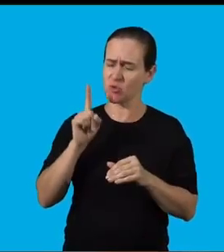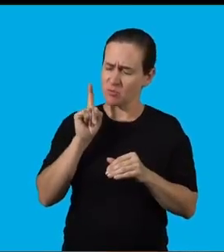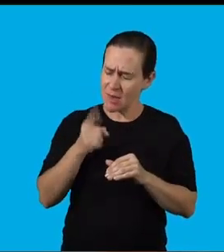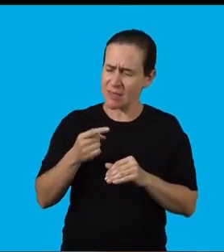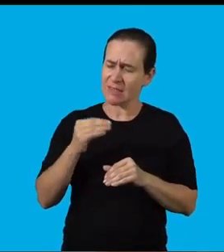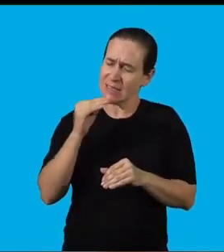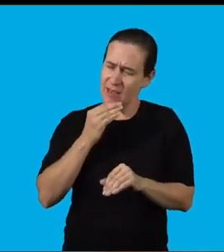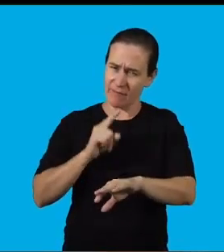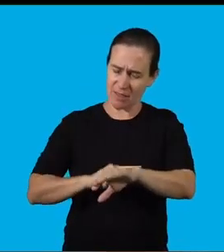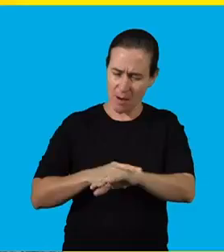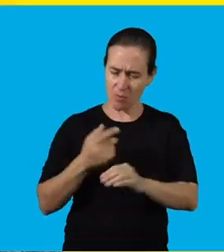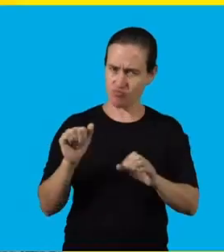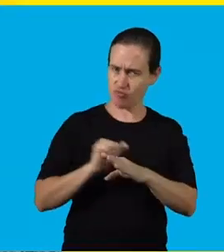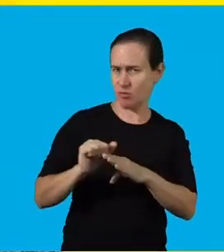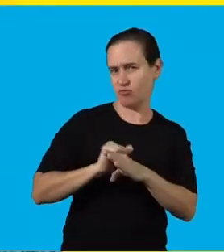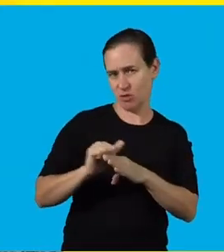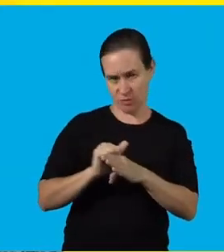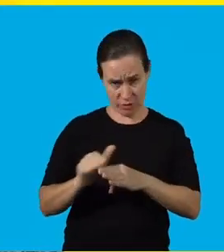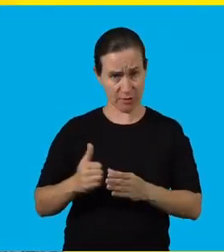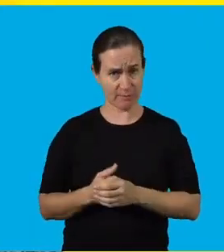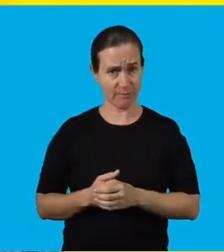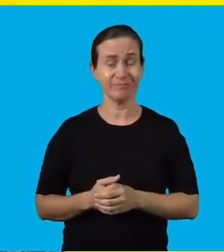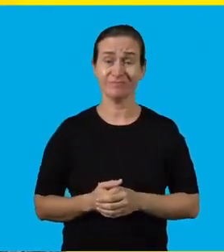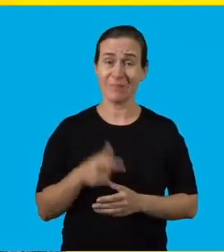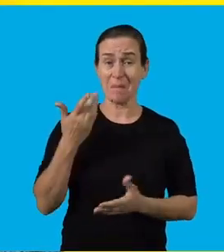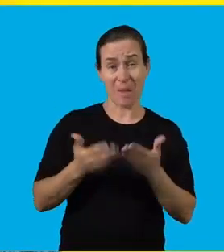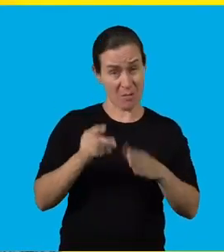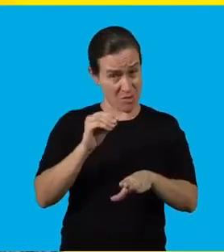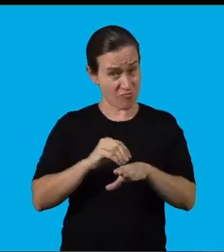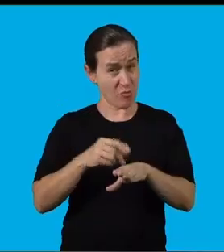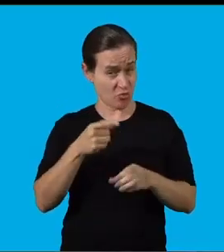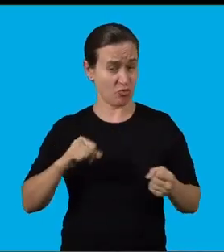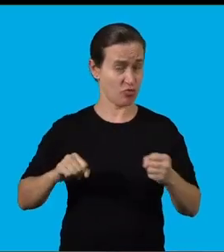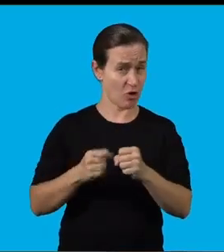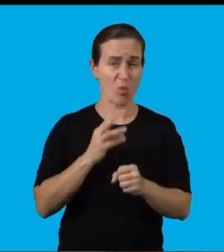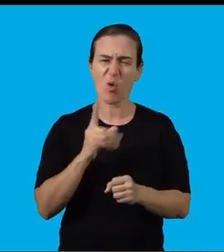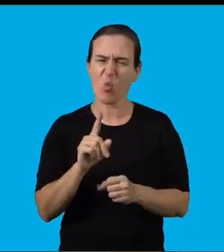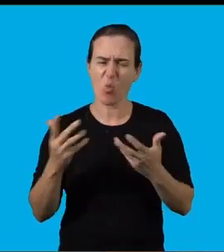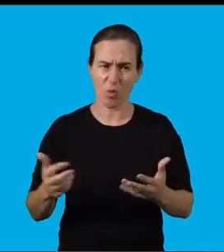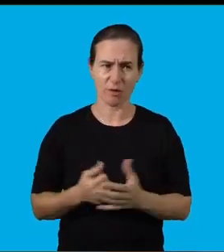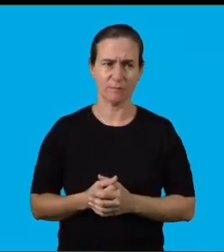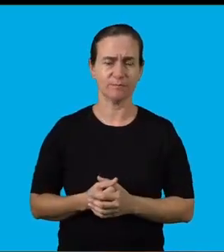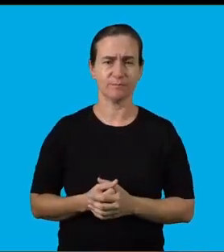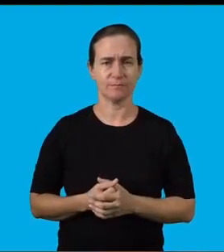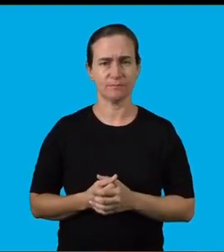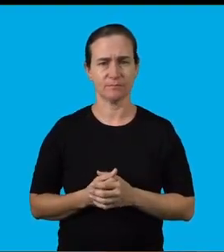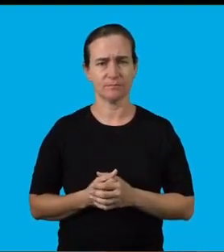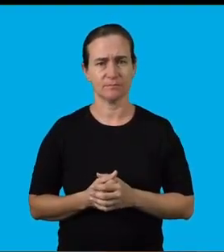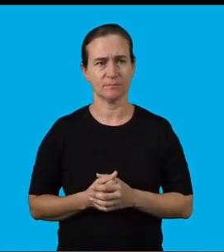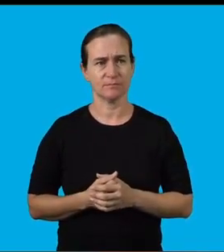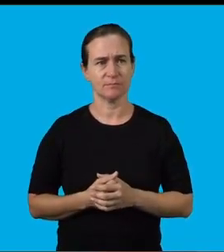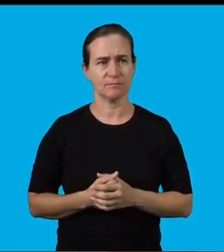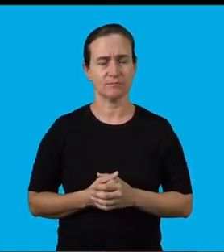that you've got to spend plenty of time practicing. Some of the problems you may run into when you come across these